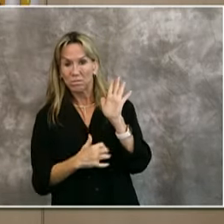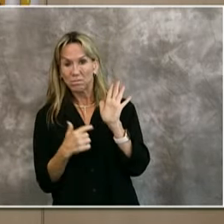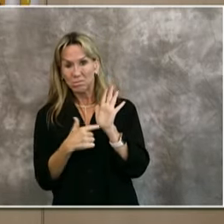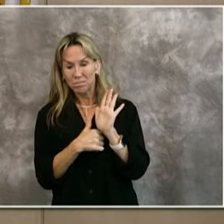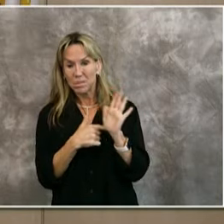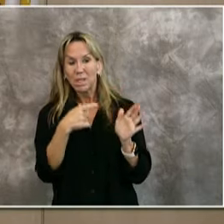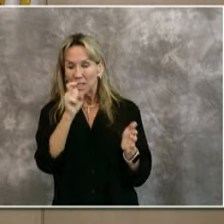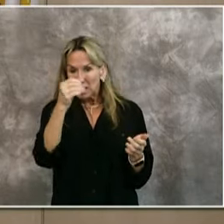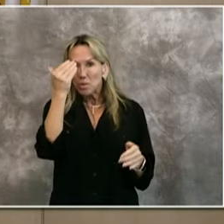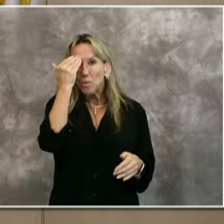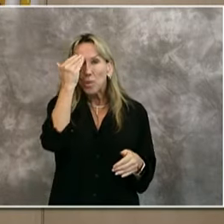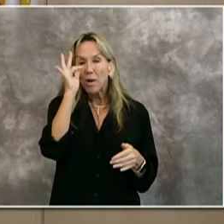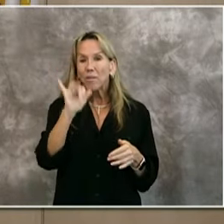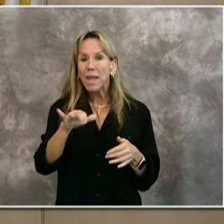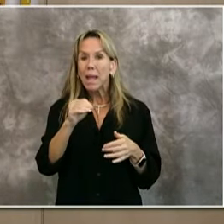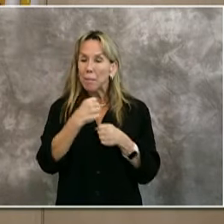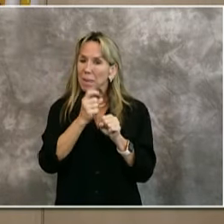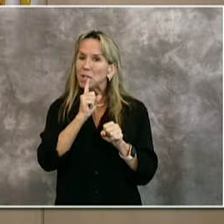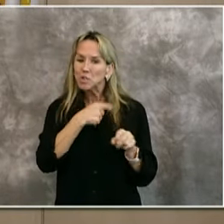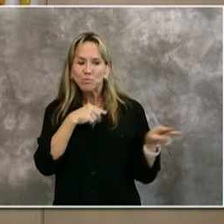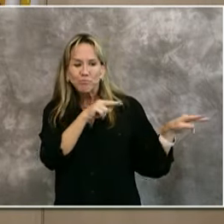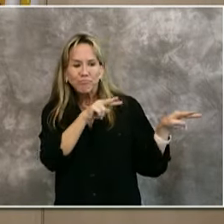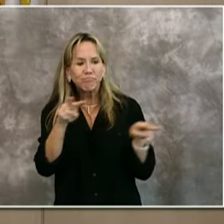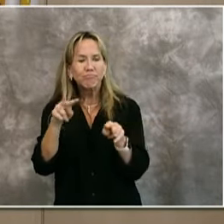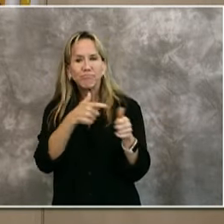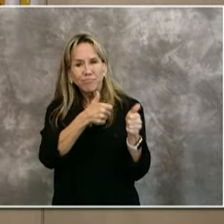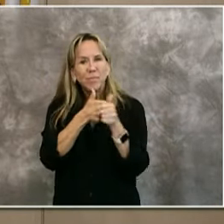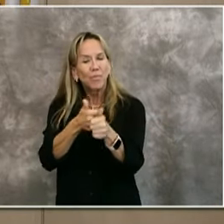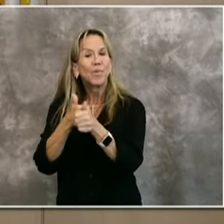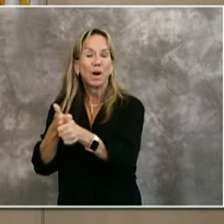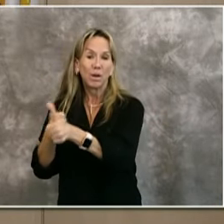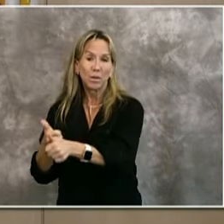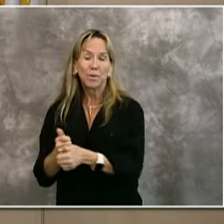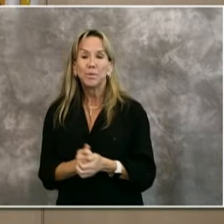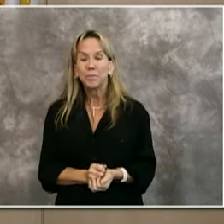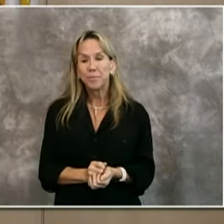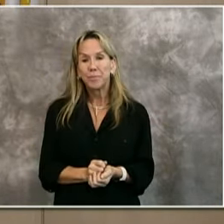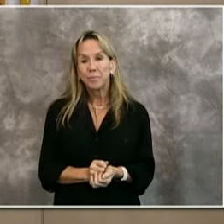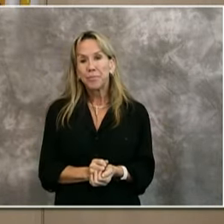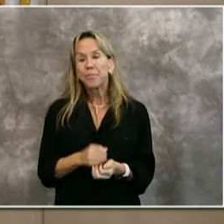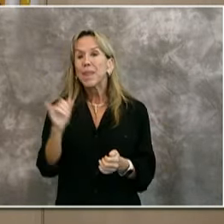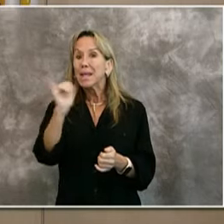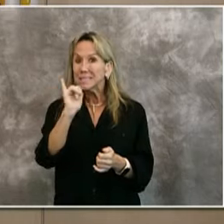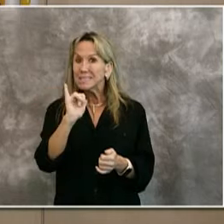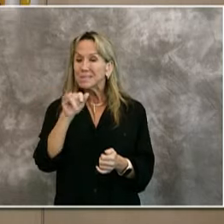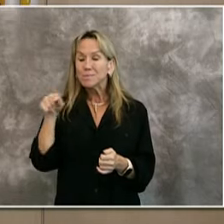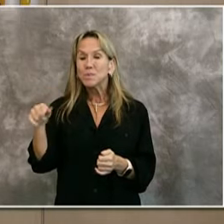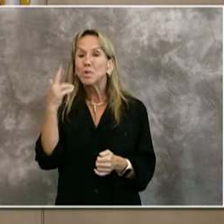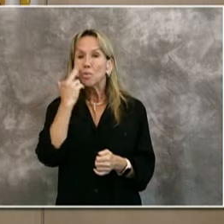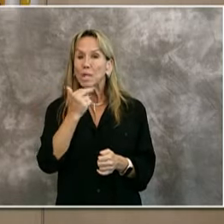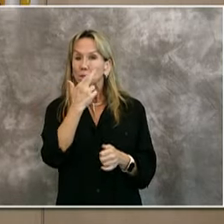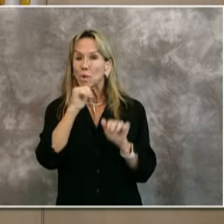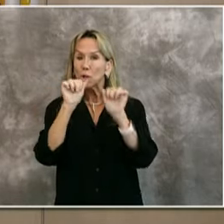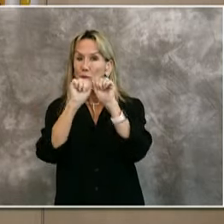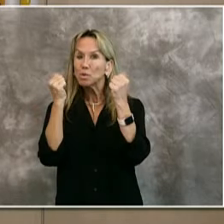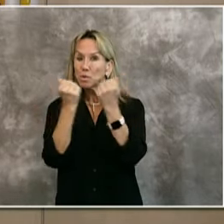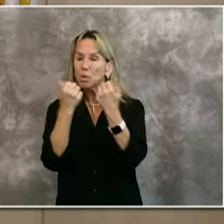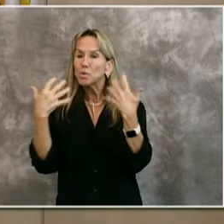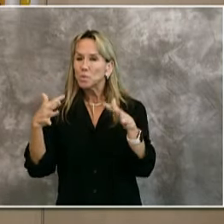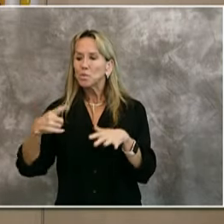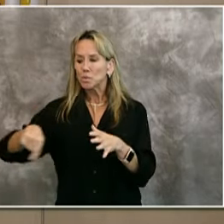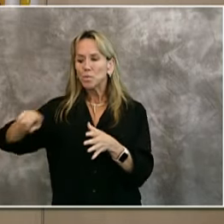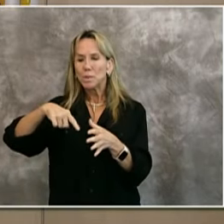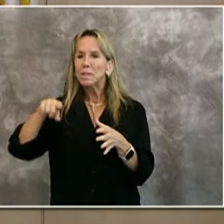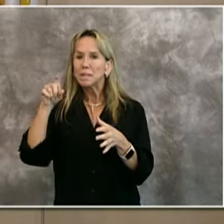is and helping to reinforce that, as well having our restaurant association ensure